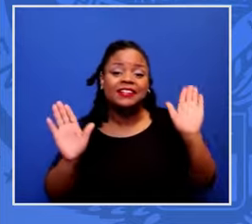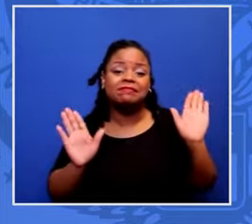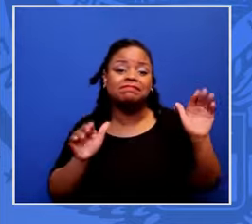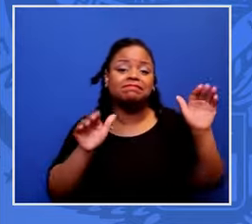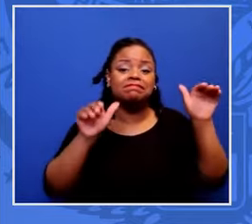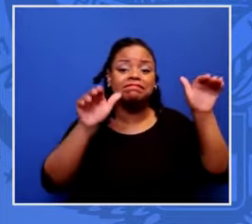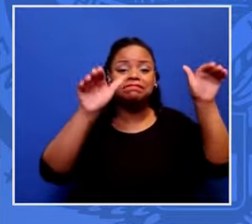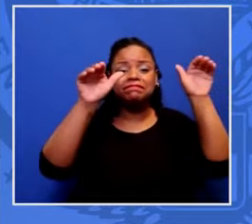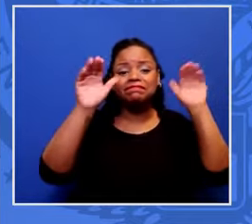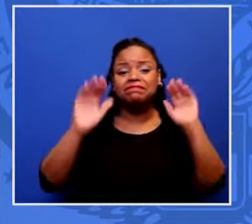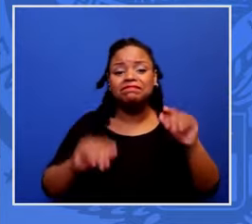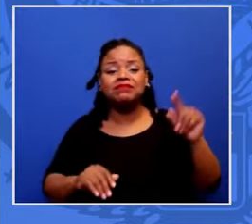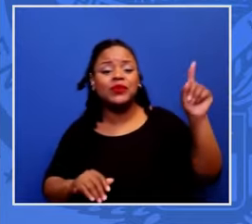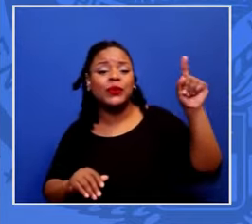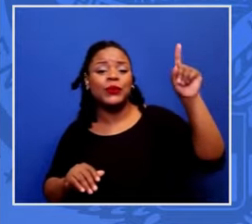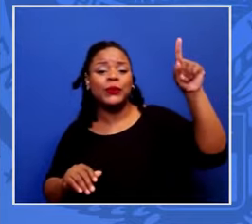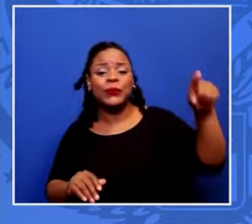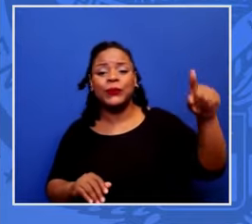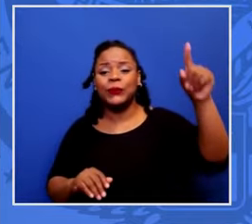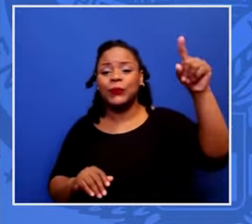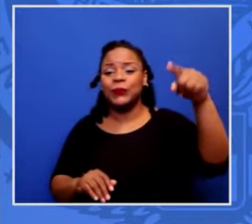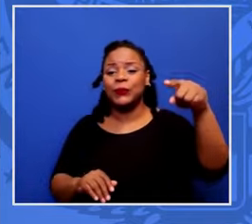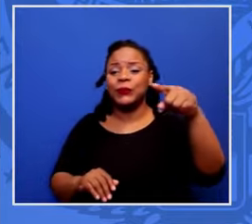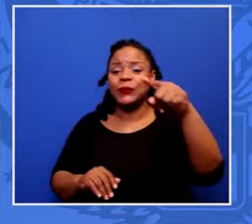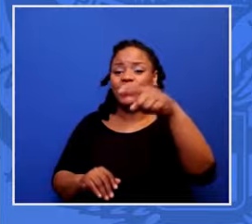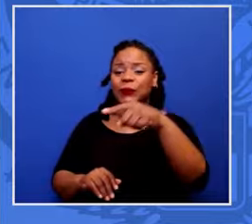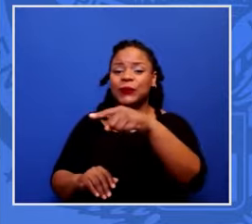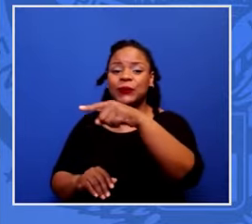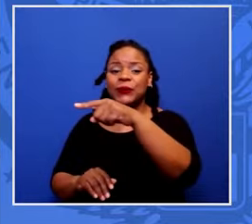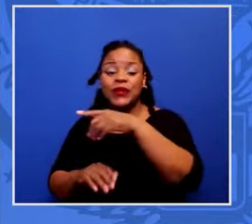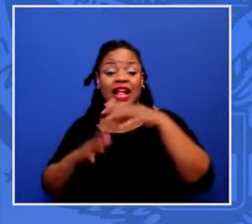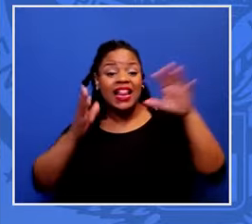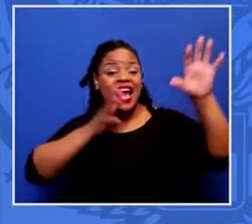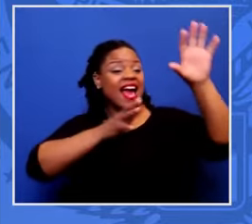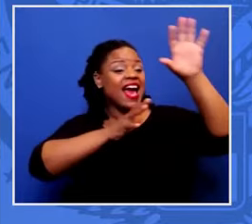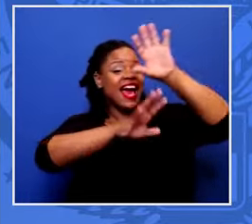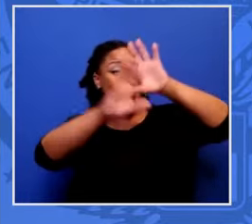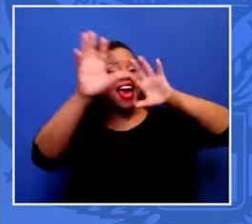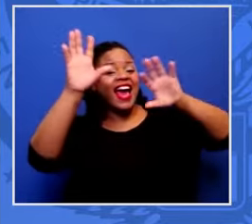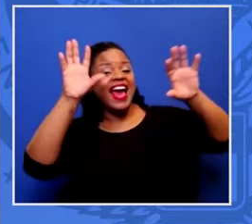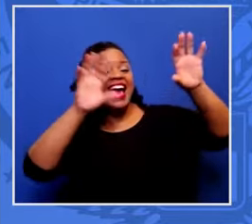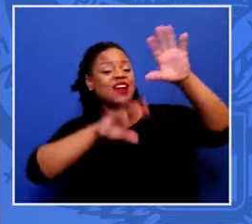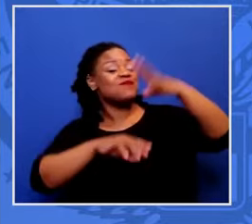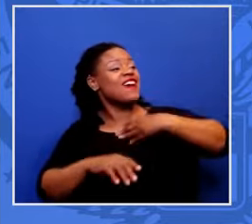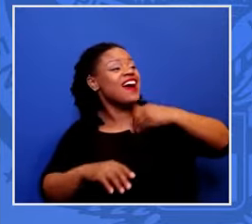In gray clouds, oh white walls, a blue skies, we gon' fly,